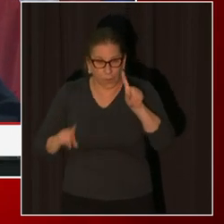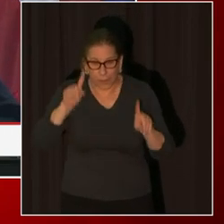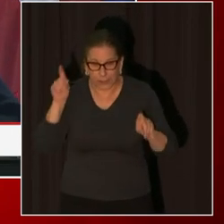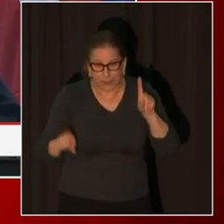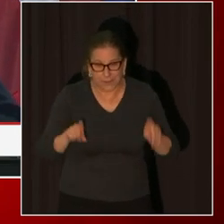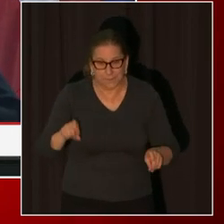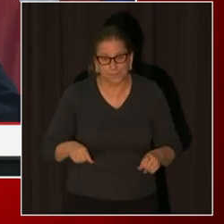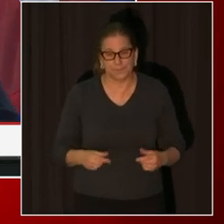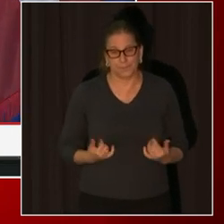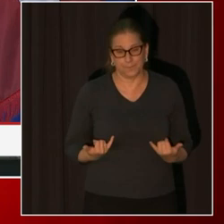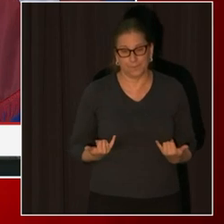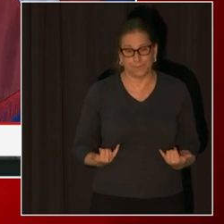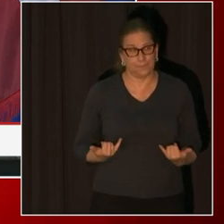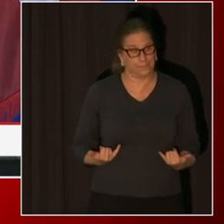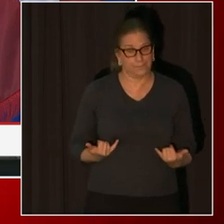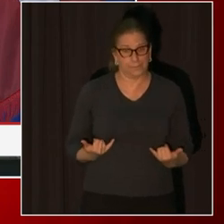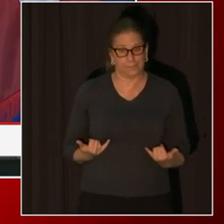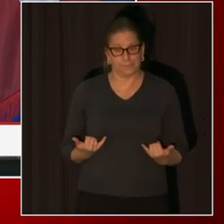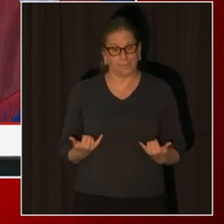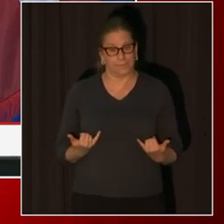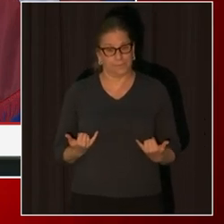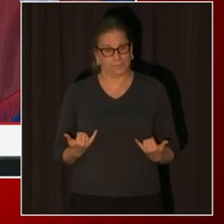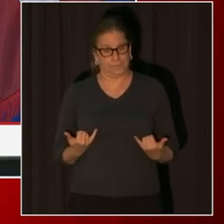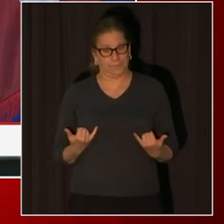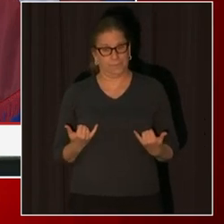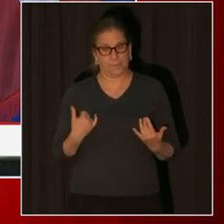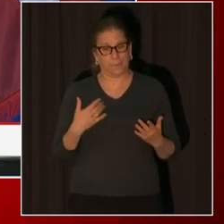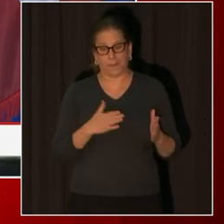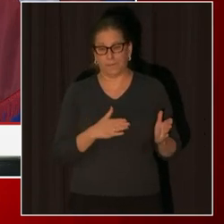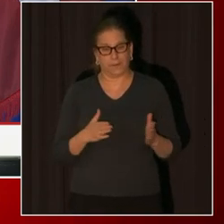the chairman, who will give his